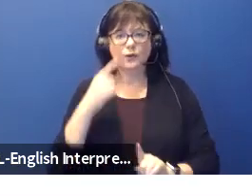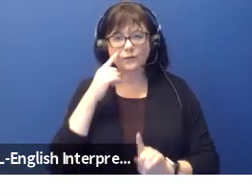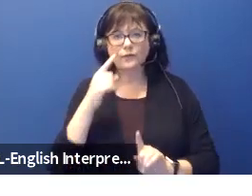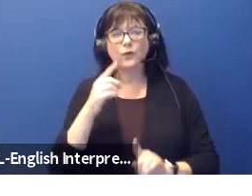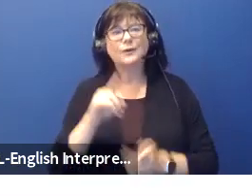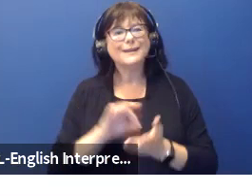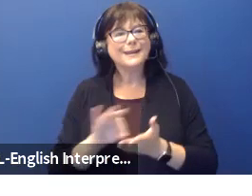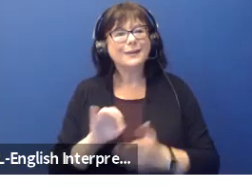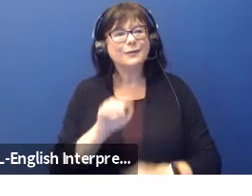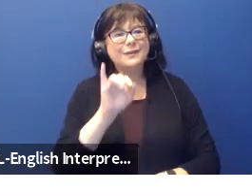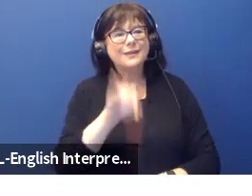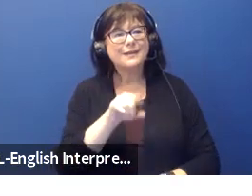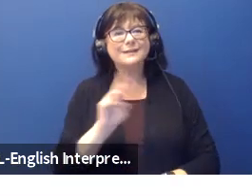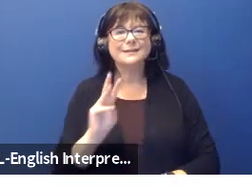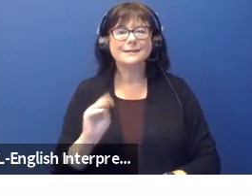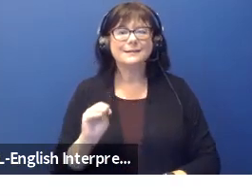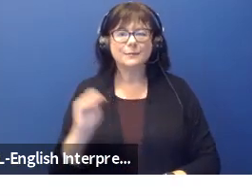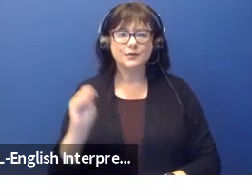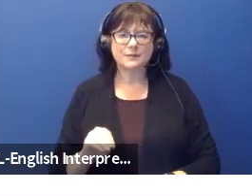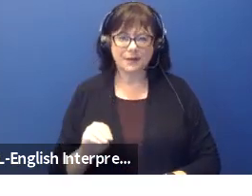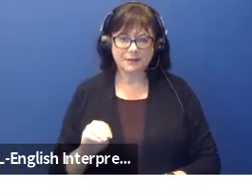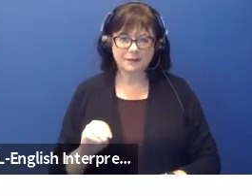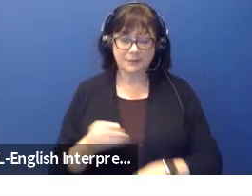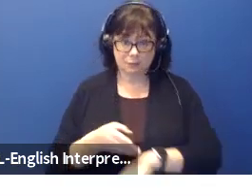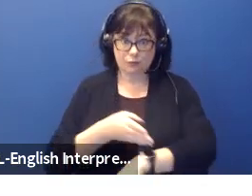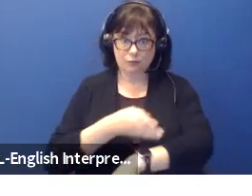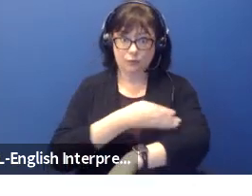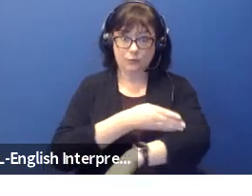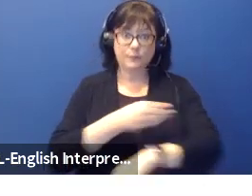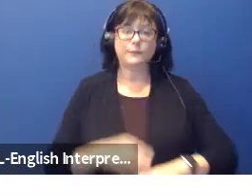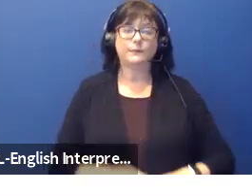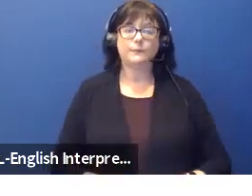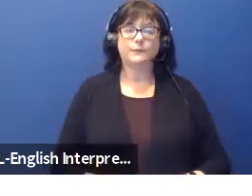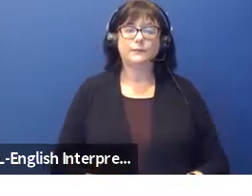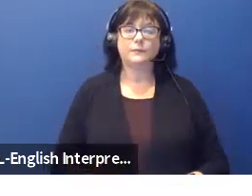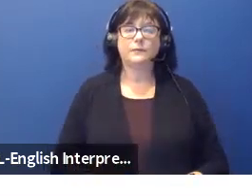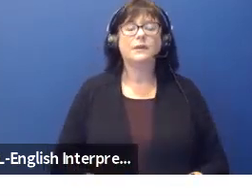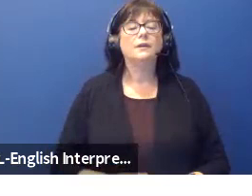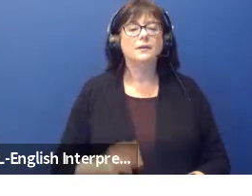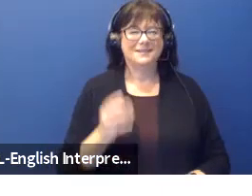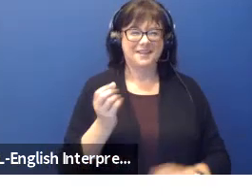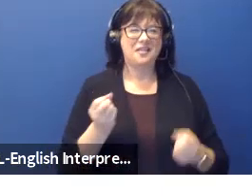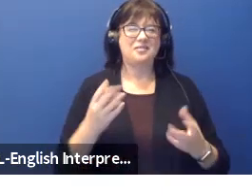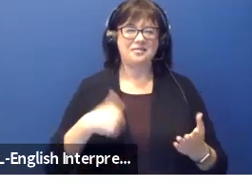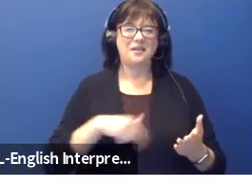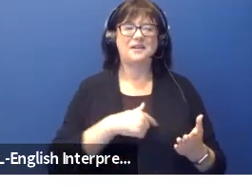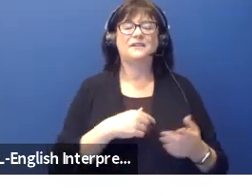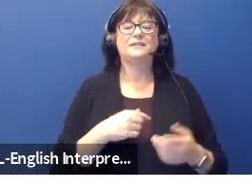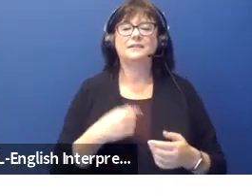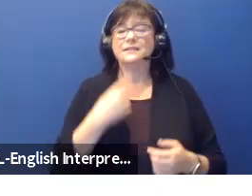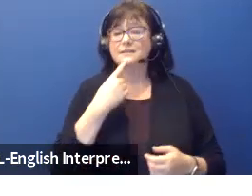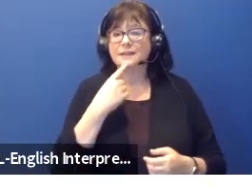measure for progress. So a lot of us have called April milestone month so that we can make sure